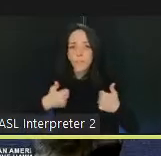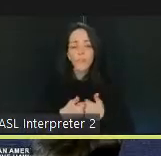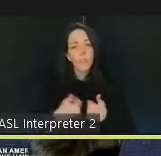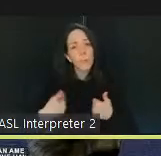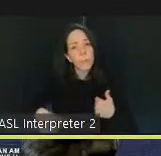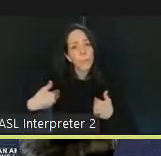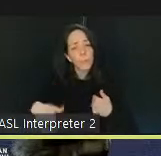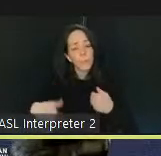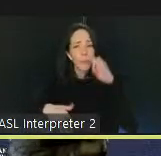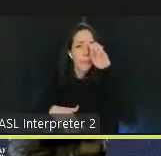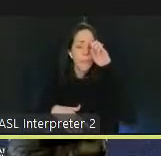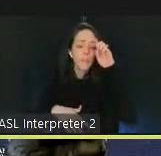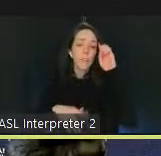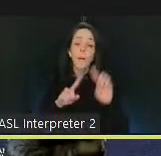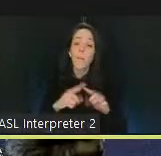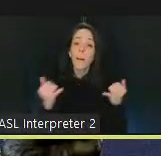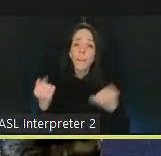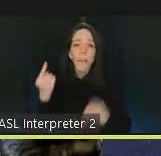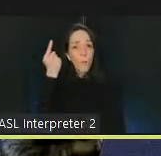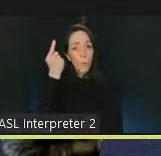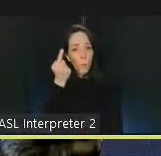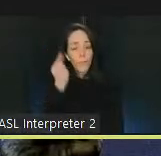was wondering